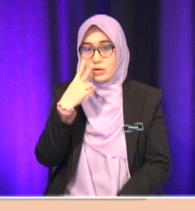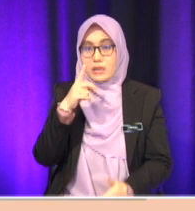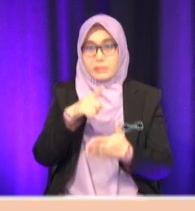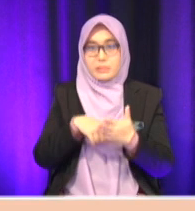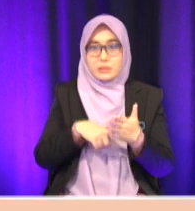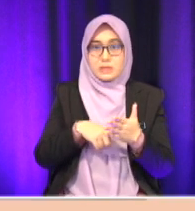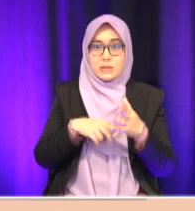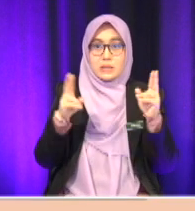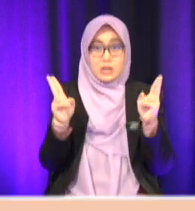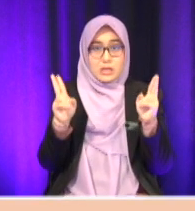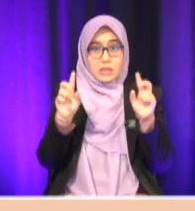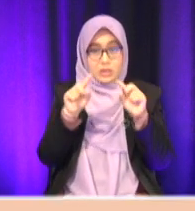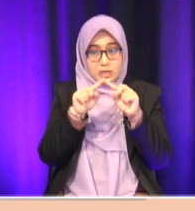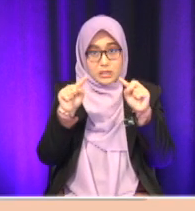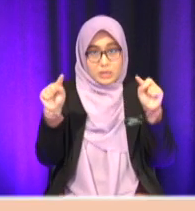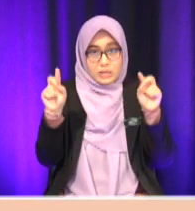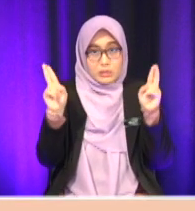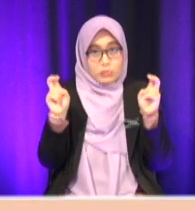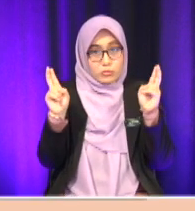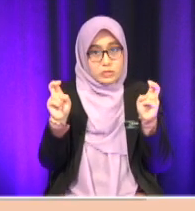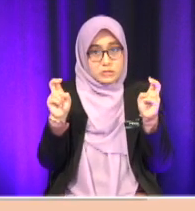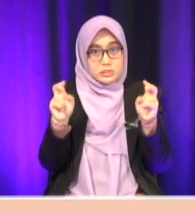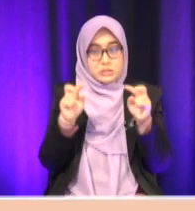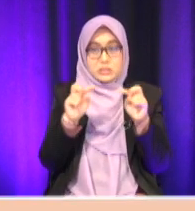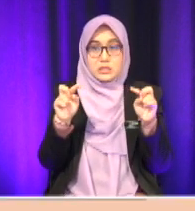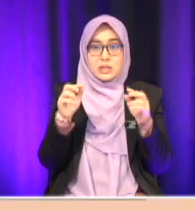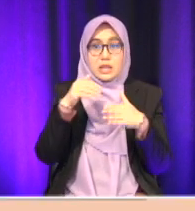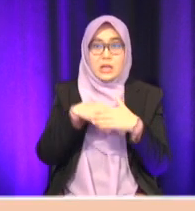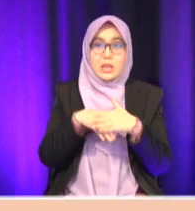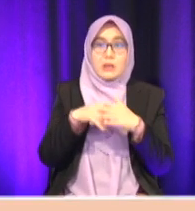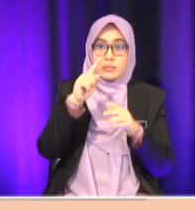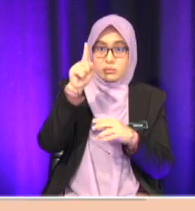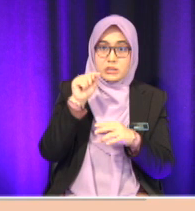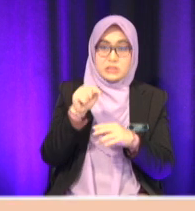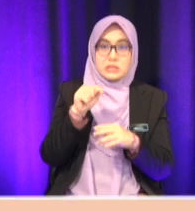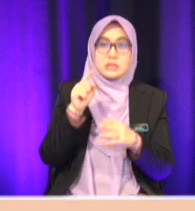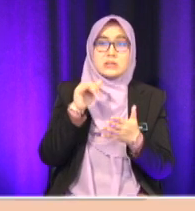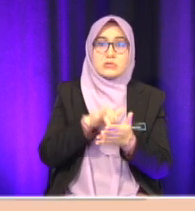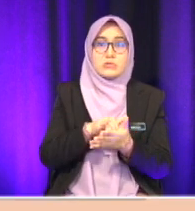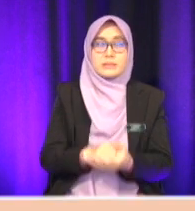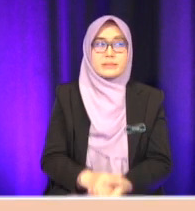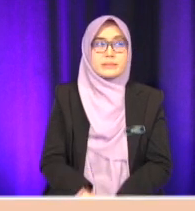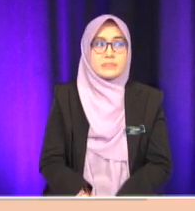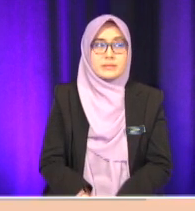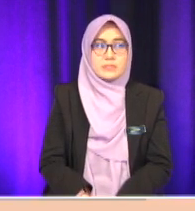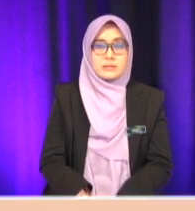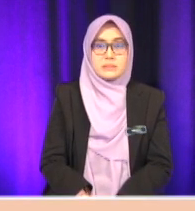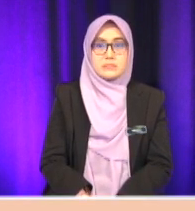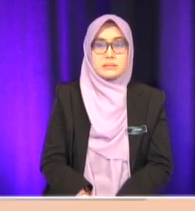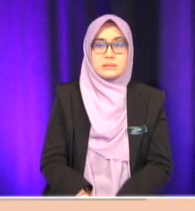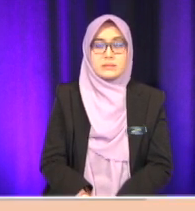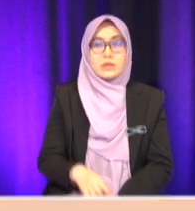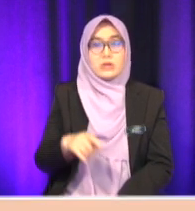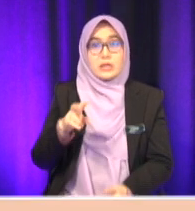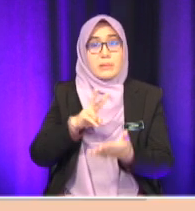participate. Okay, compulsory. And then the next question, we had no choice.